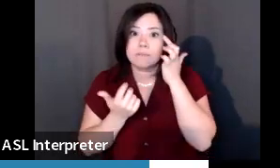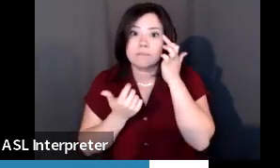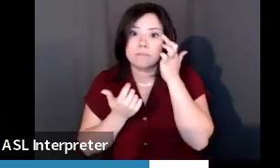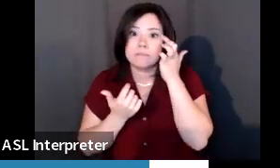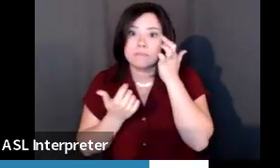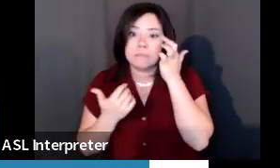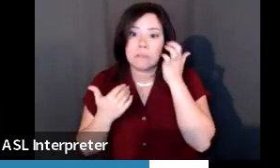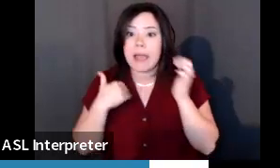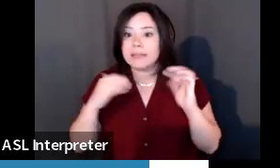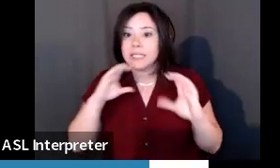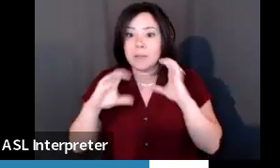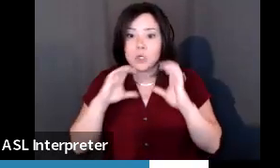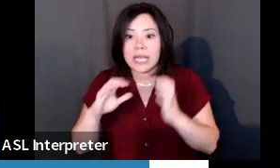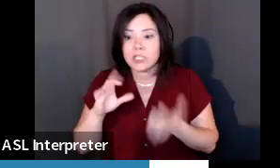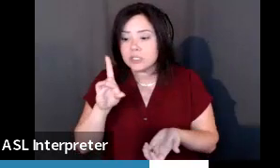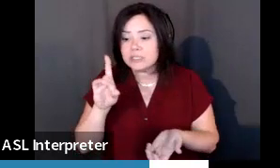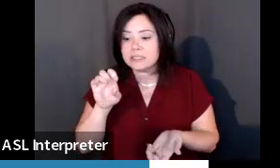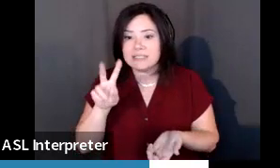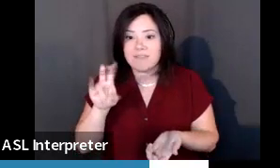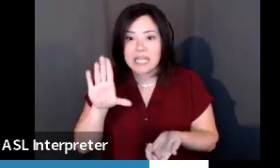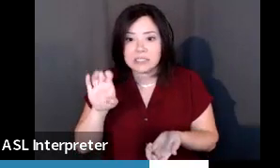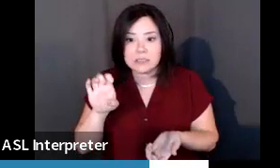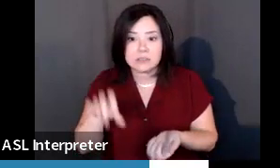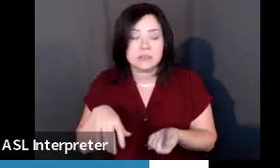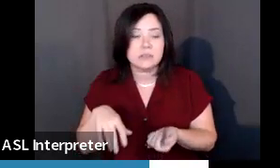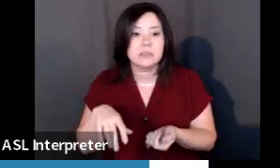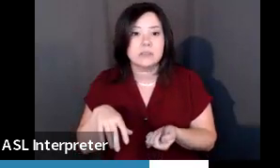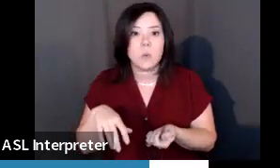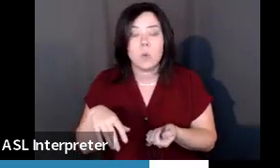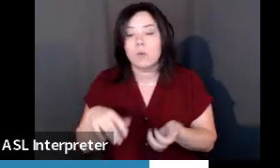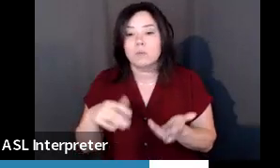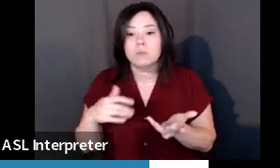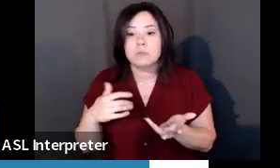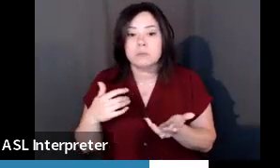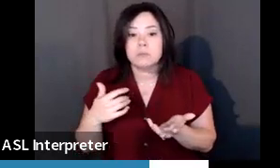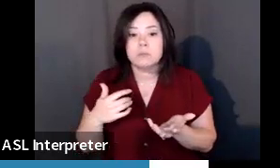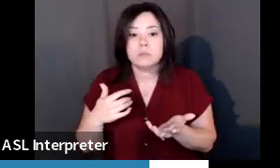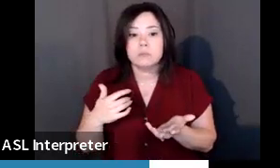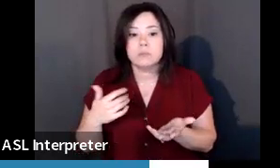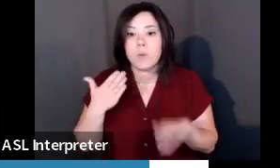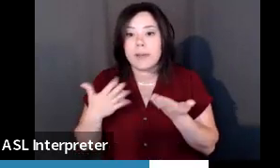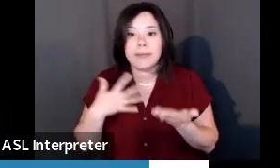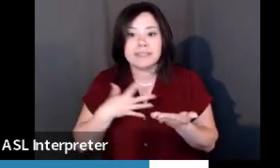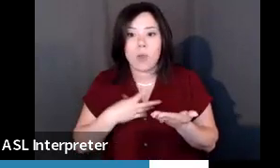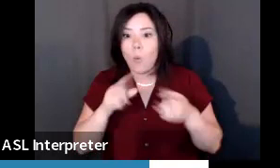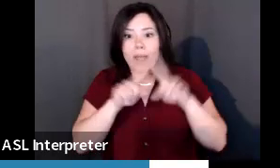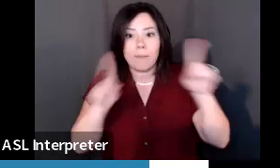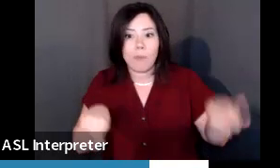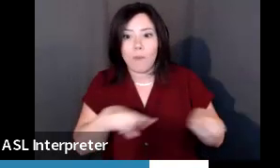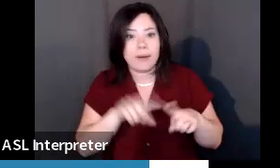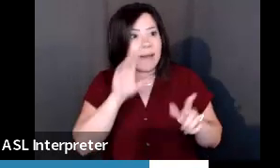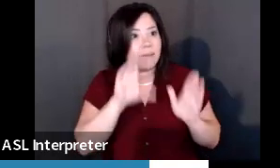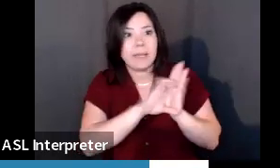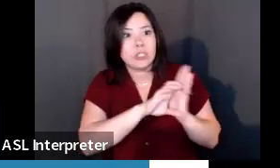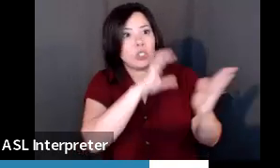has a communication device, or maybe it's as simple as a whiteboard that has pictures on